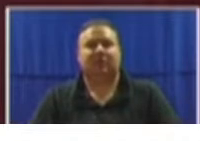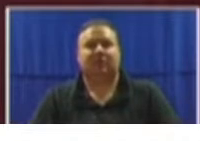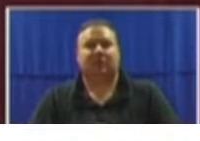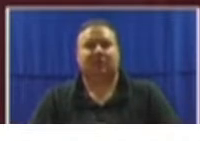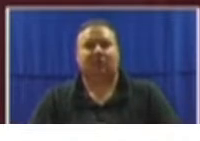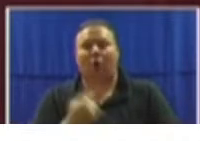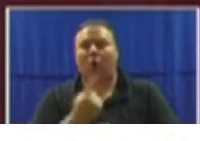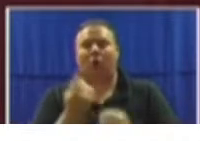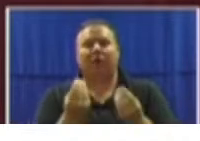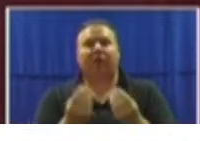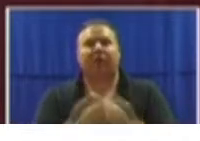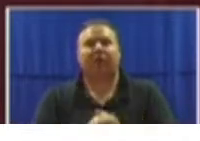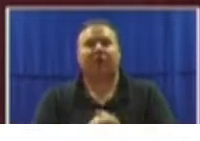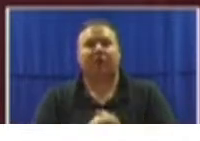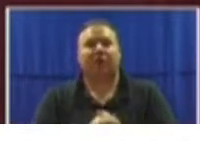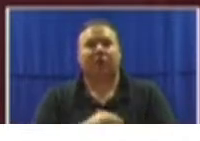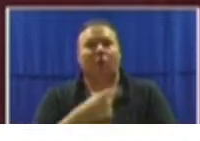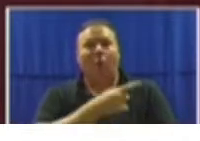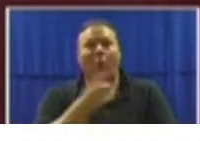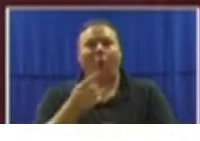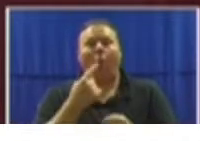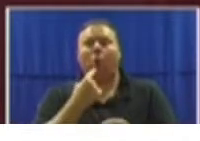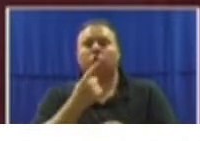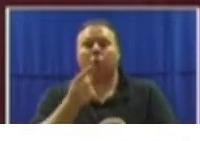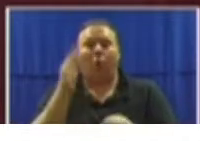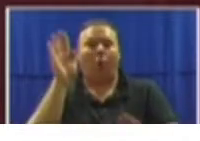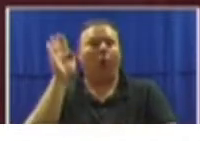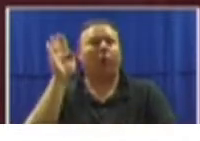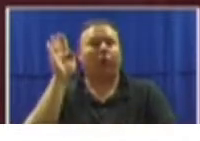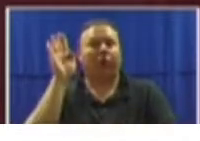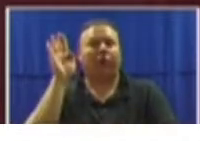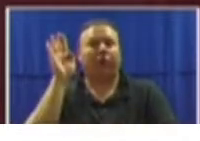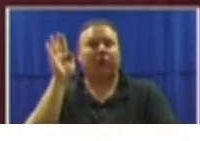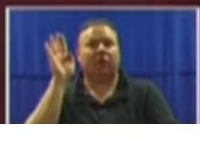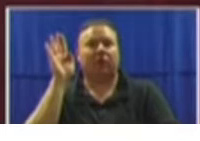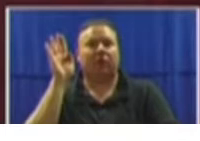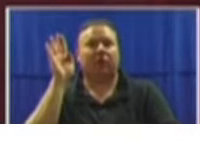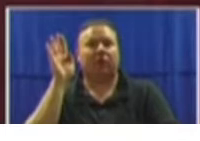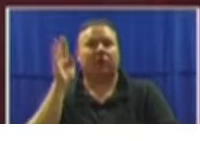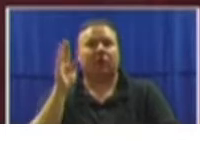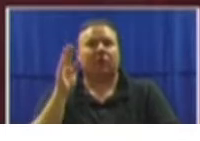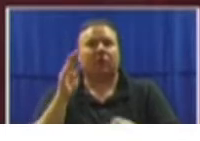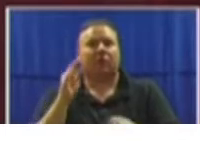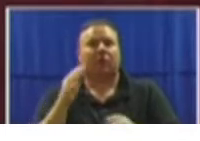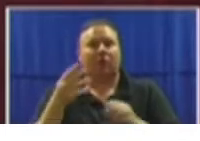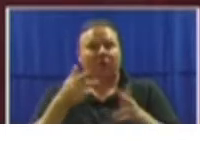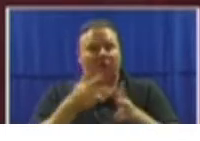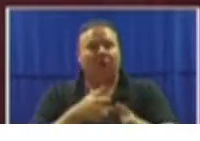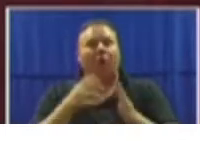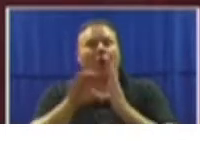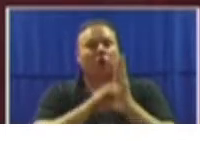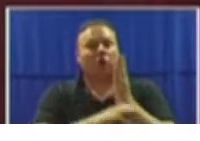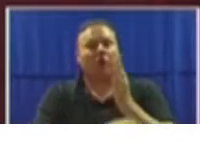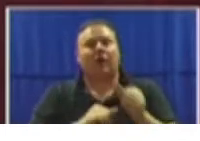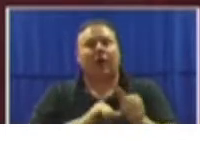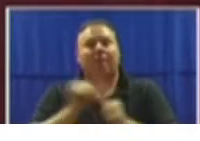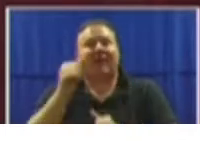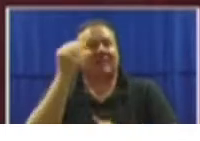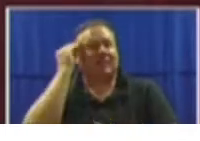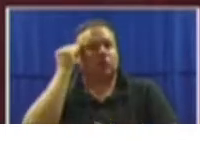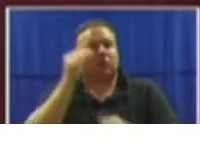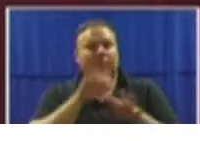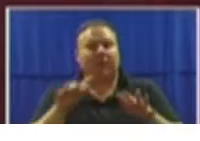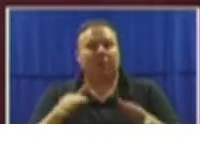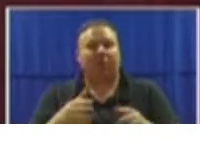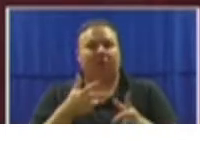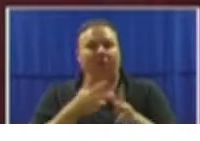all. You have all sworn an oath. You have all sworn an oath to uphold the Constitution and to act in the best interest of the people. That